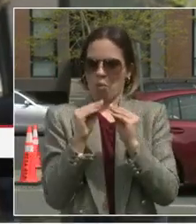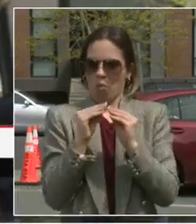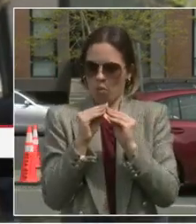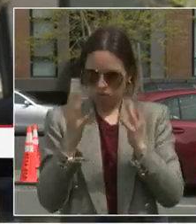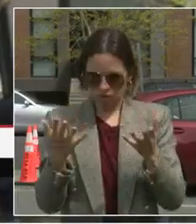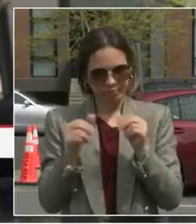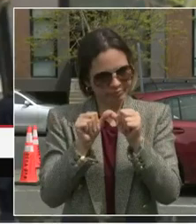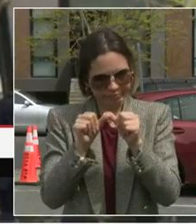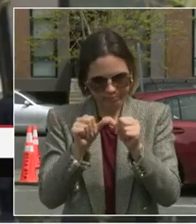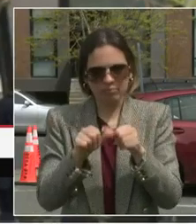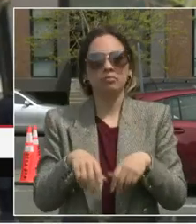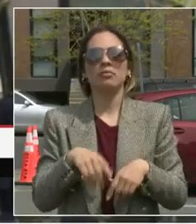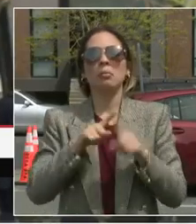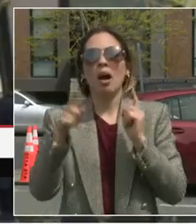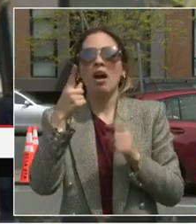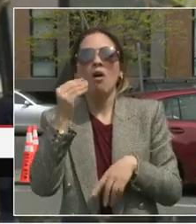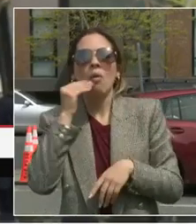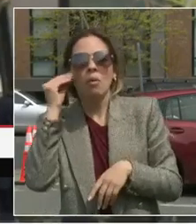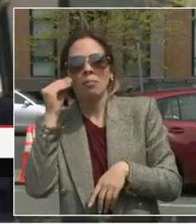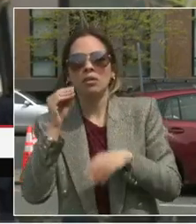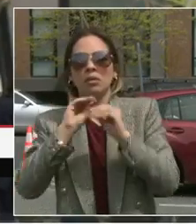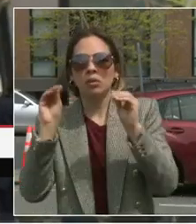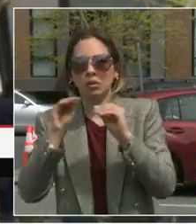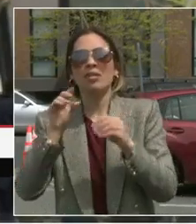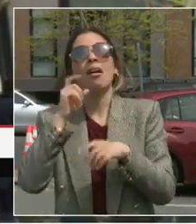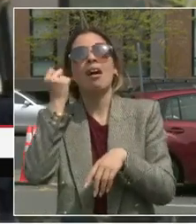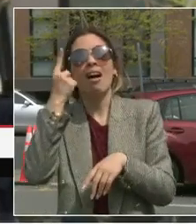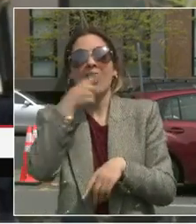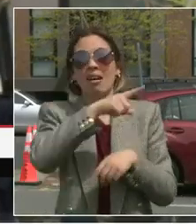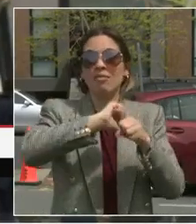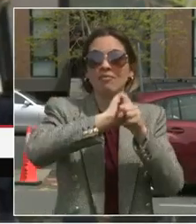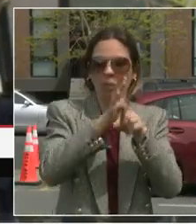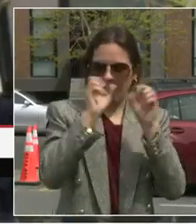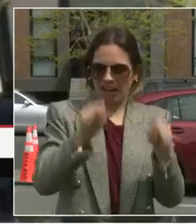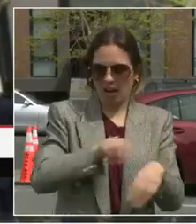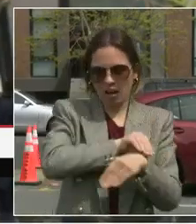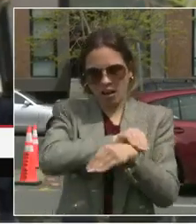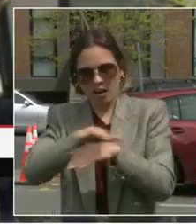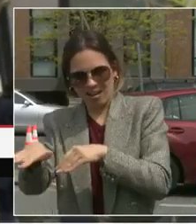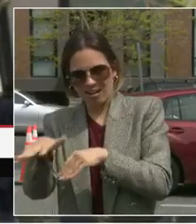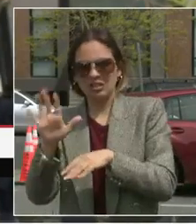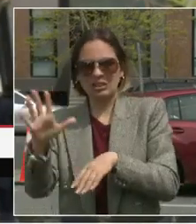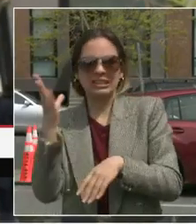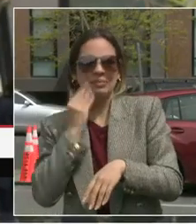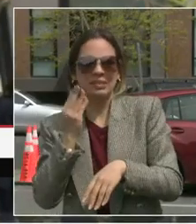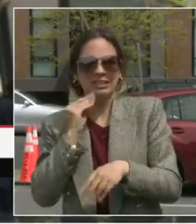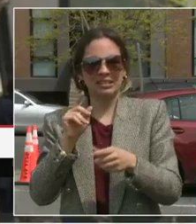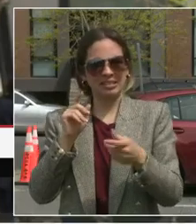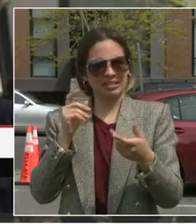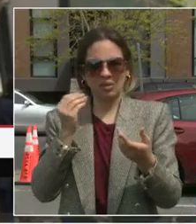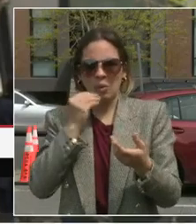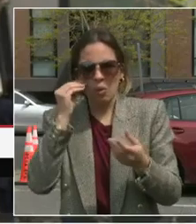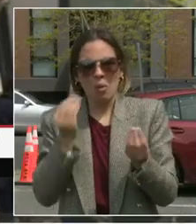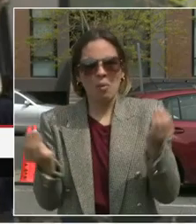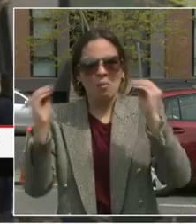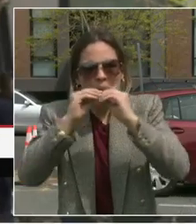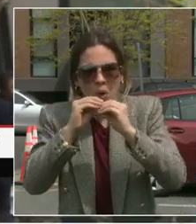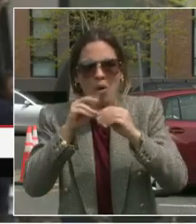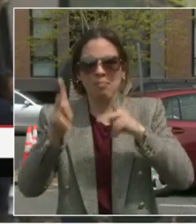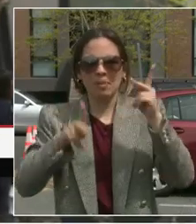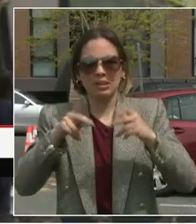has changed the way people experience homelessness, and many more people are living